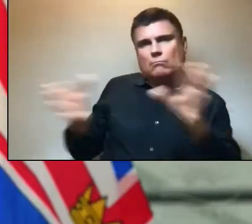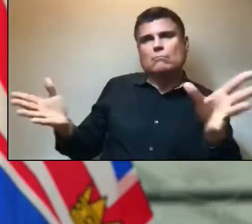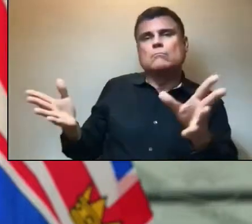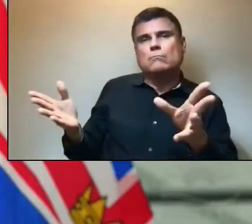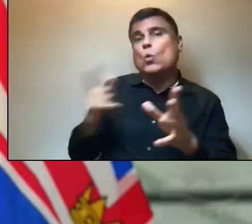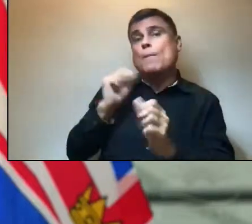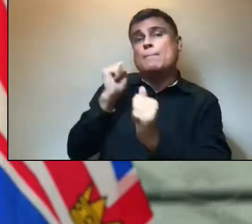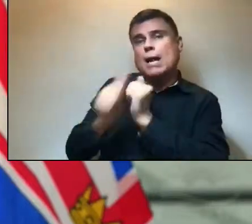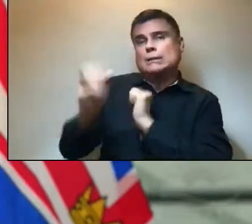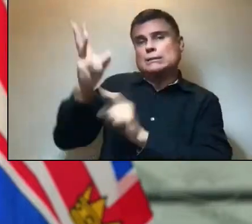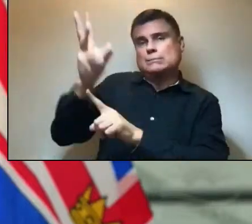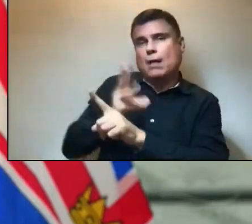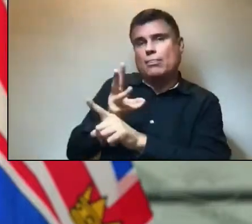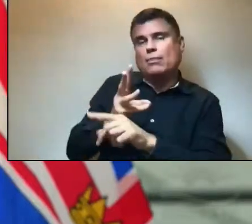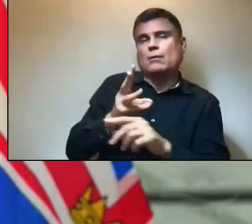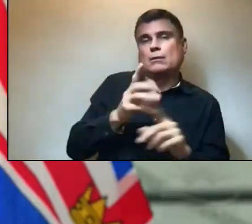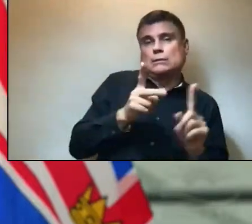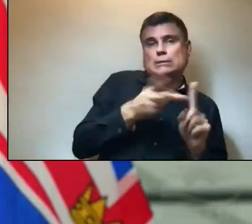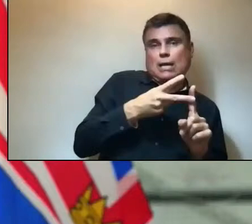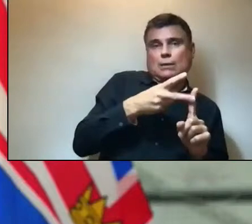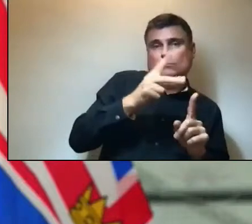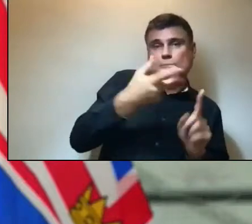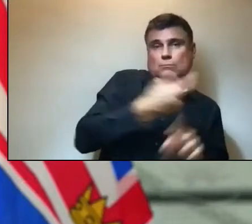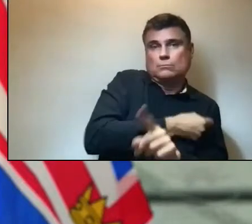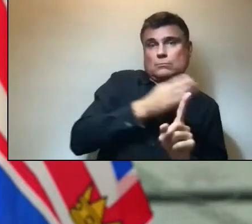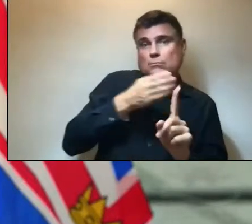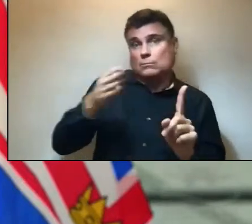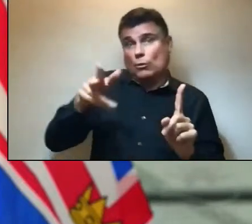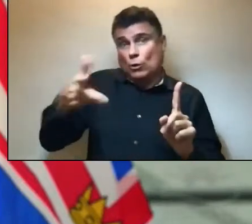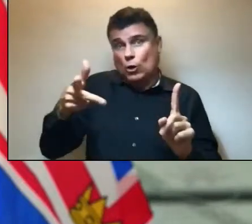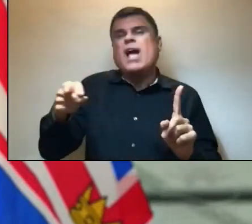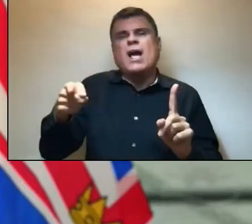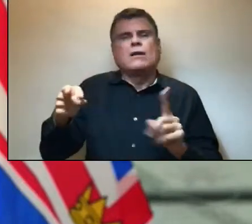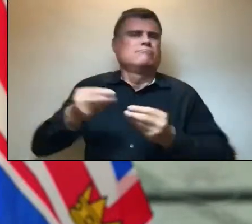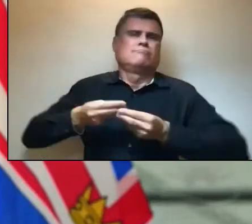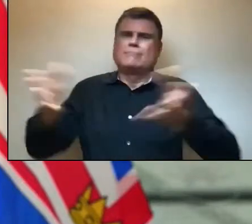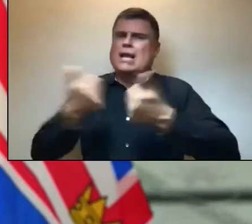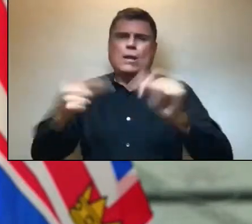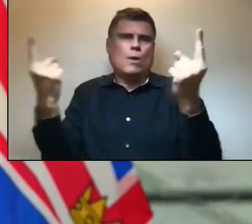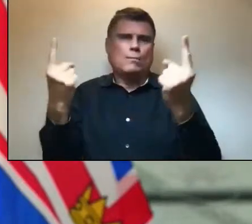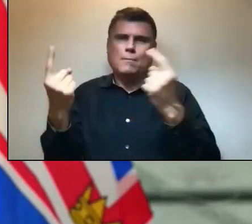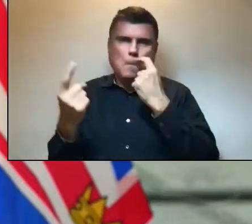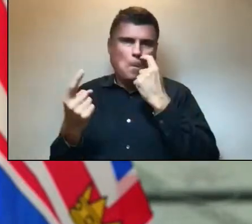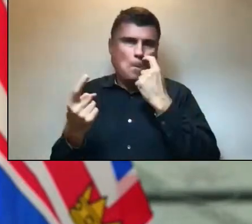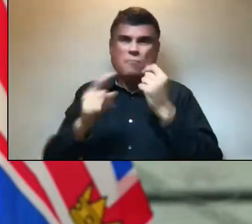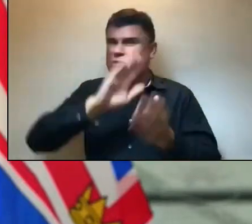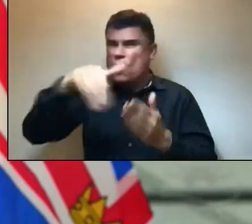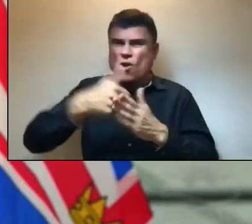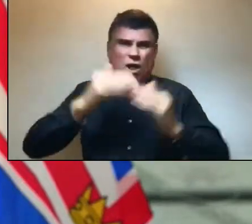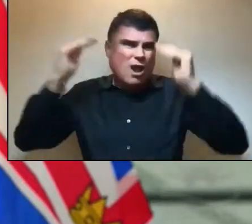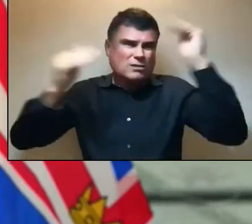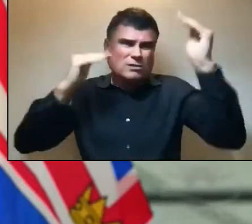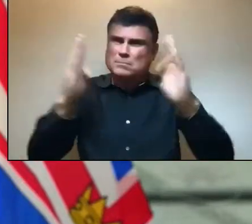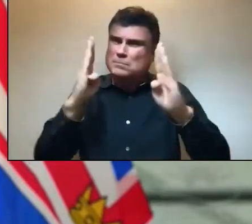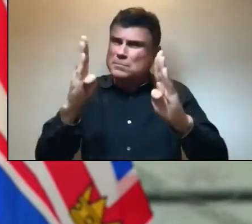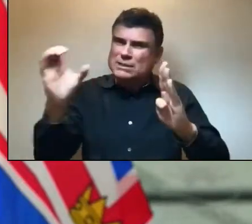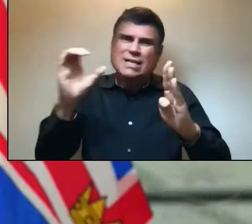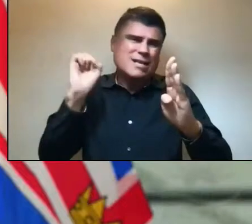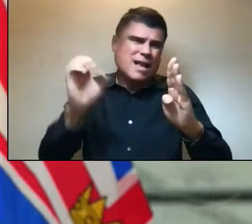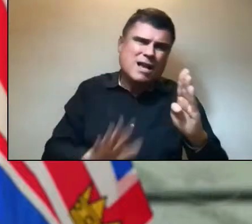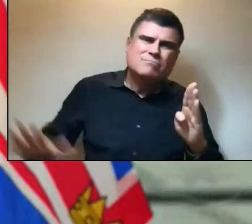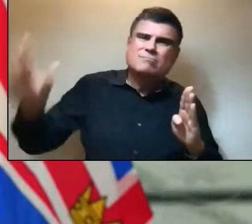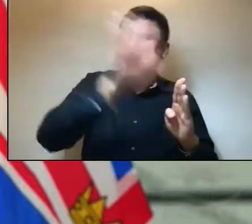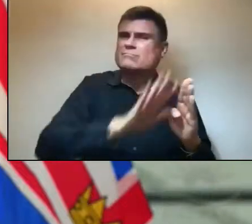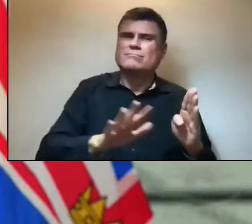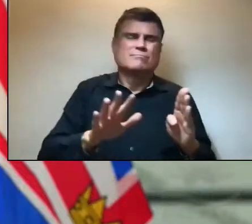people who are furthest from their dose 2. So every adult in BC is eligible for a booster dose at 6